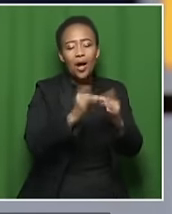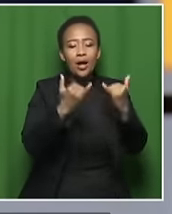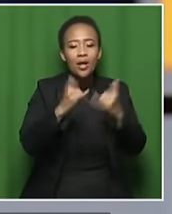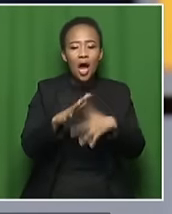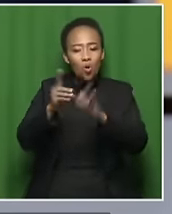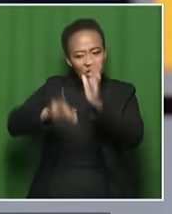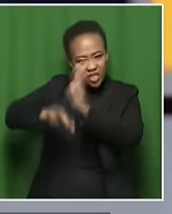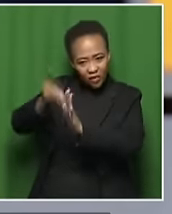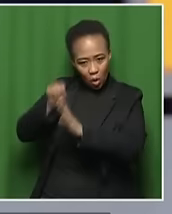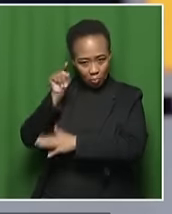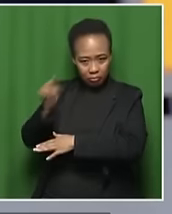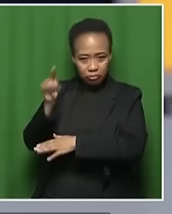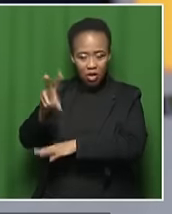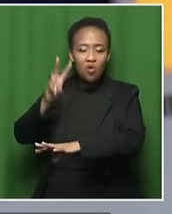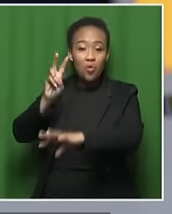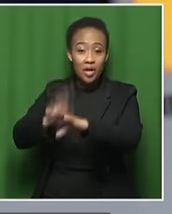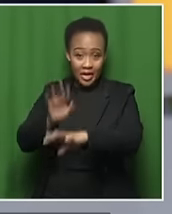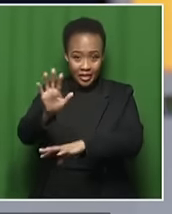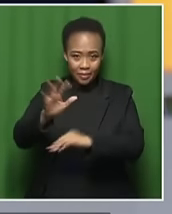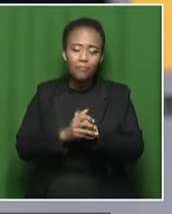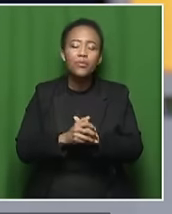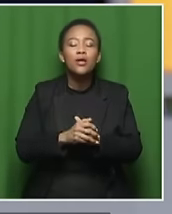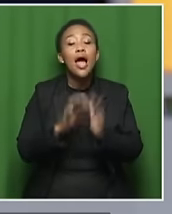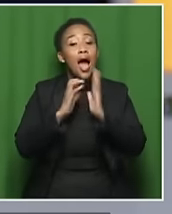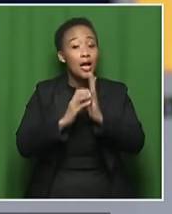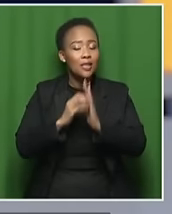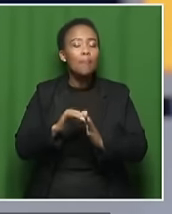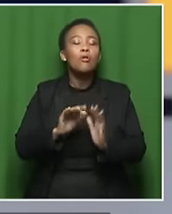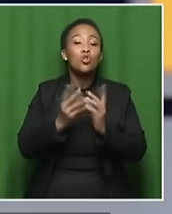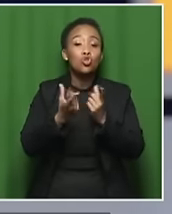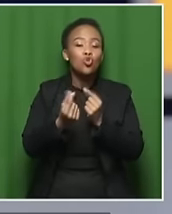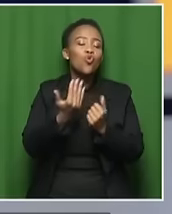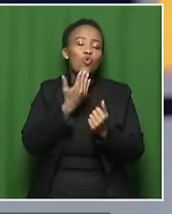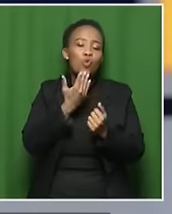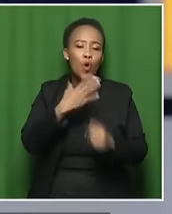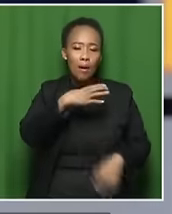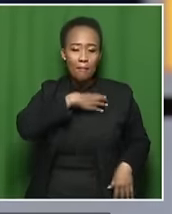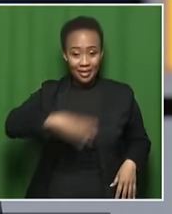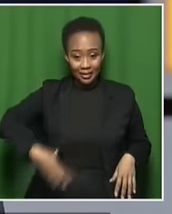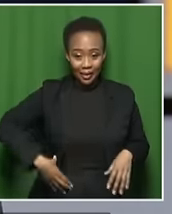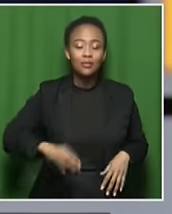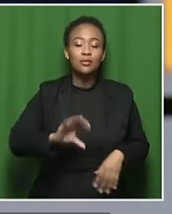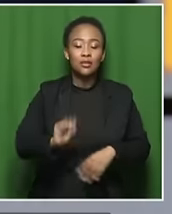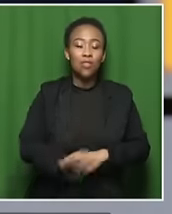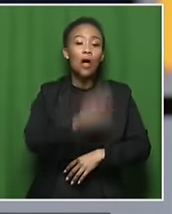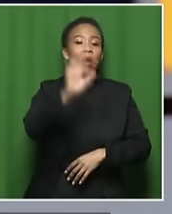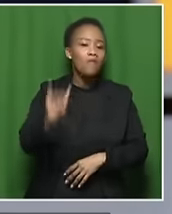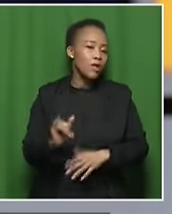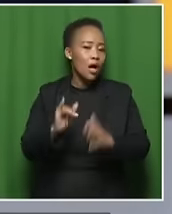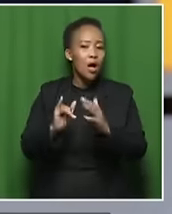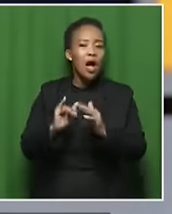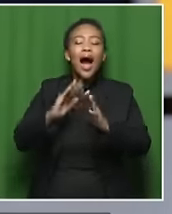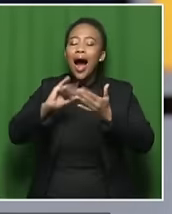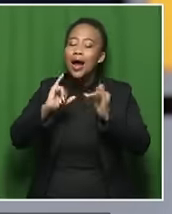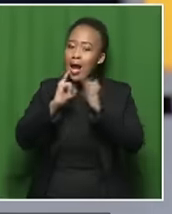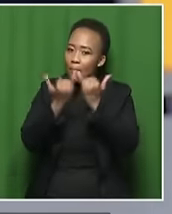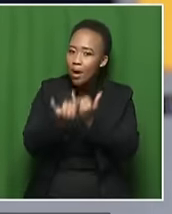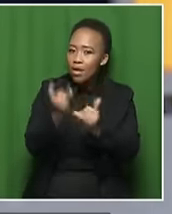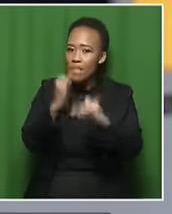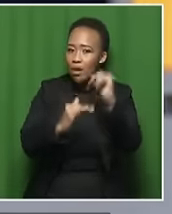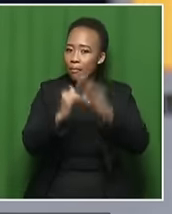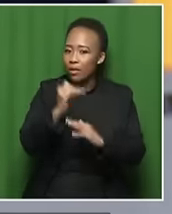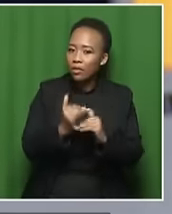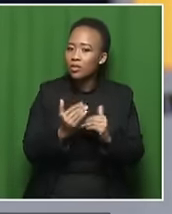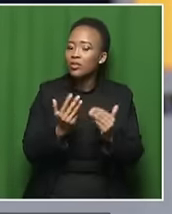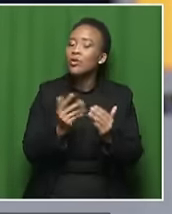you empower people, and I'll make an example with the president of this country, what company has he built? He has been given, he has been